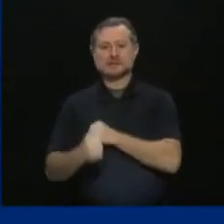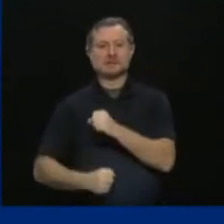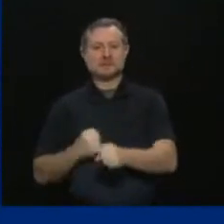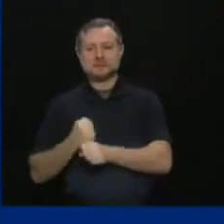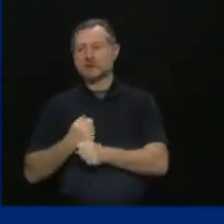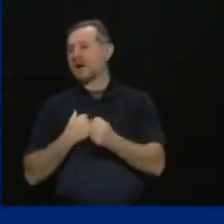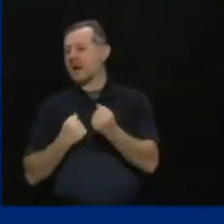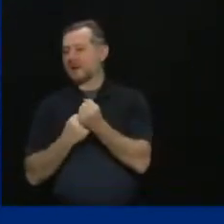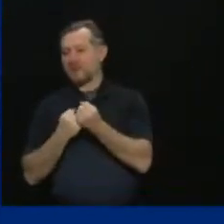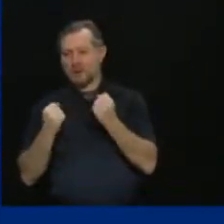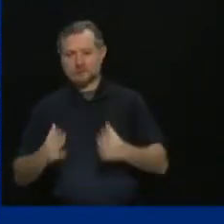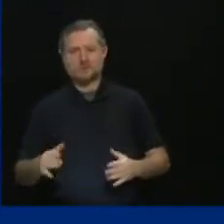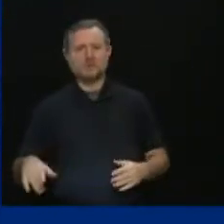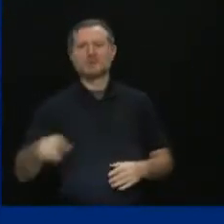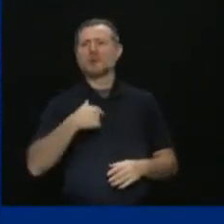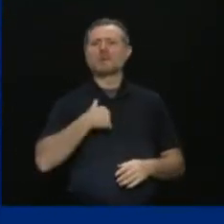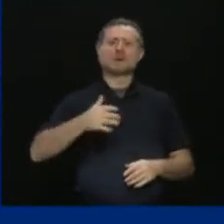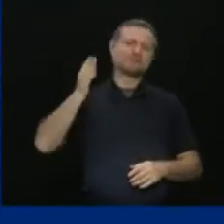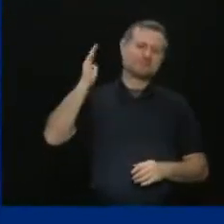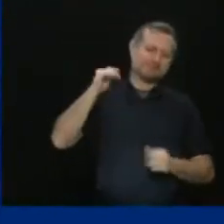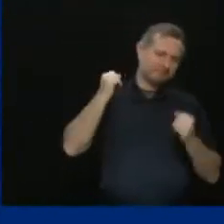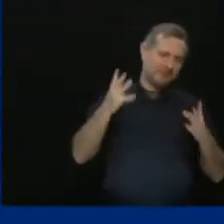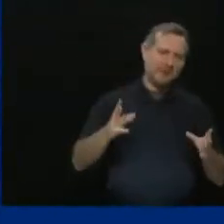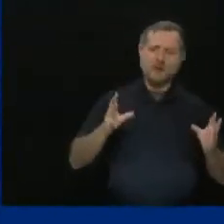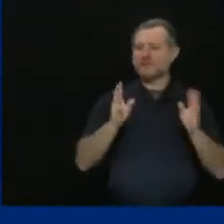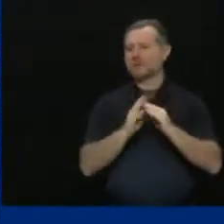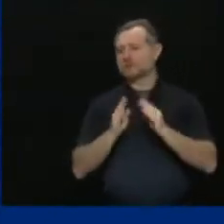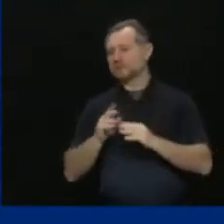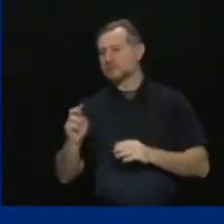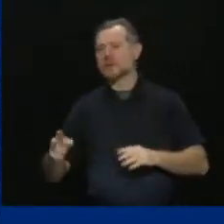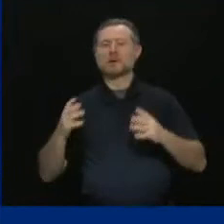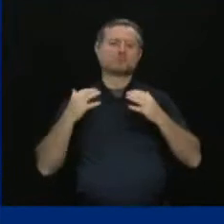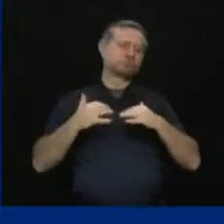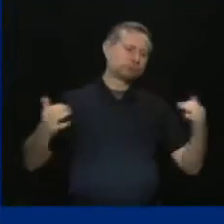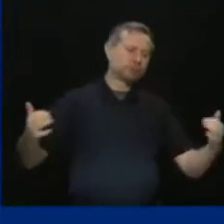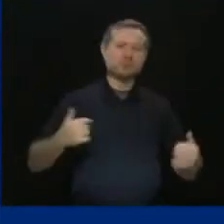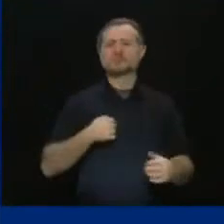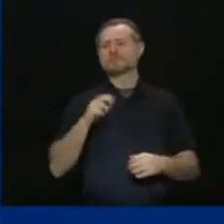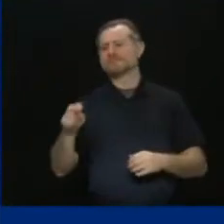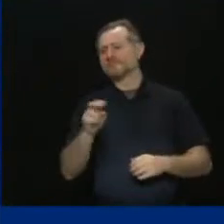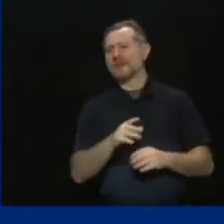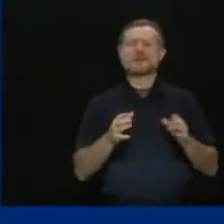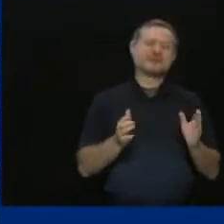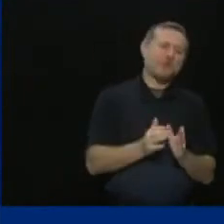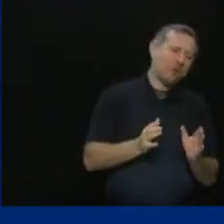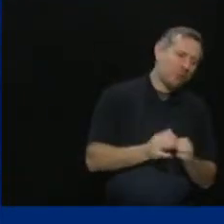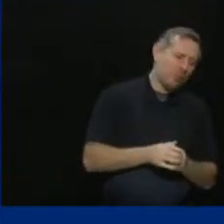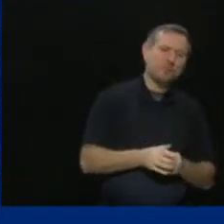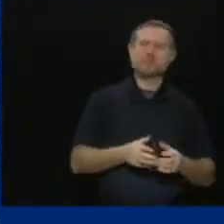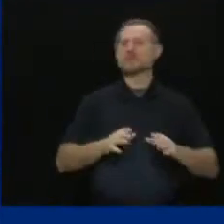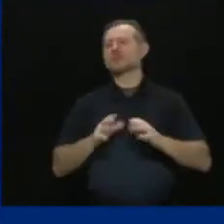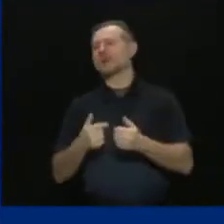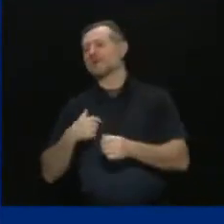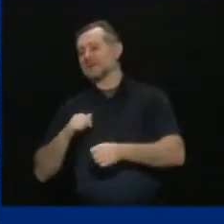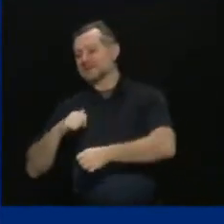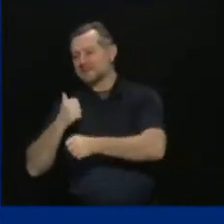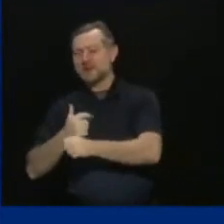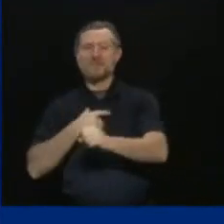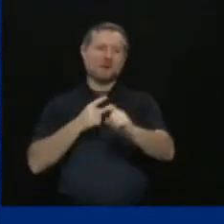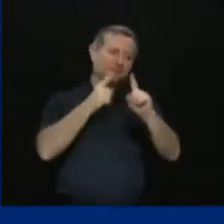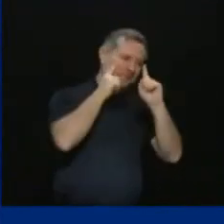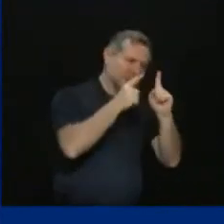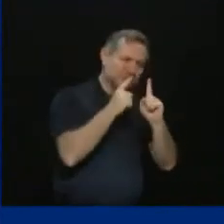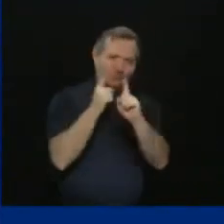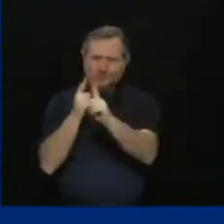more conferences and forums and small gatherings and launched more initiatives, whether it's mobile vans